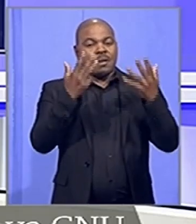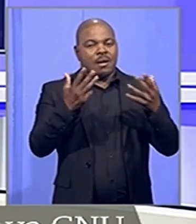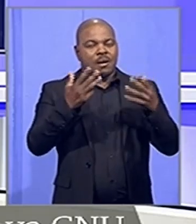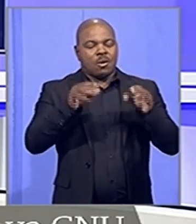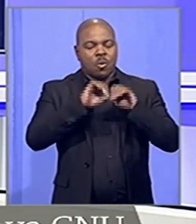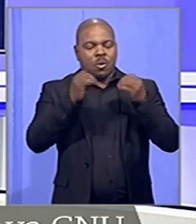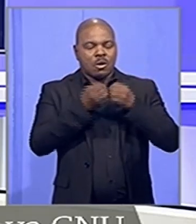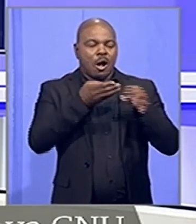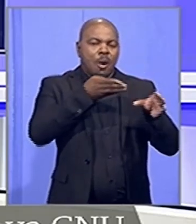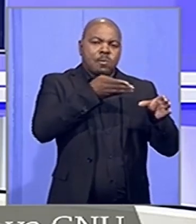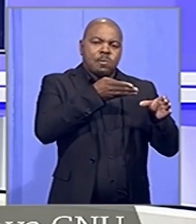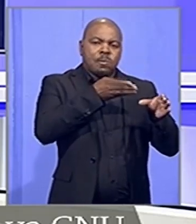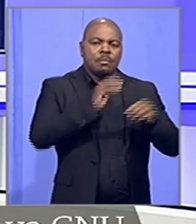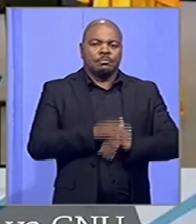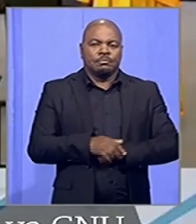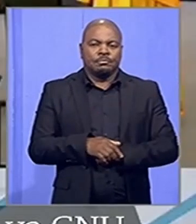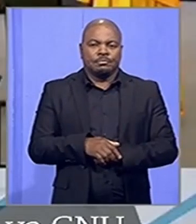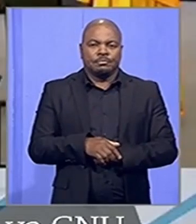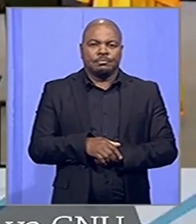bosupa.